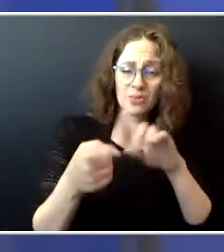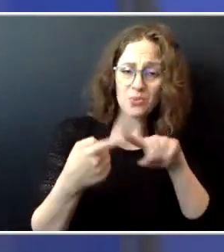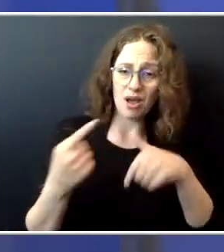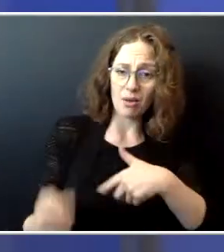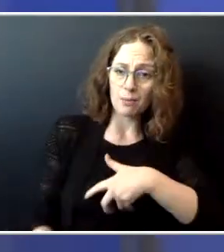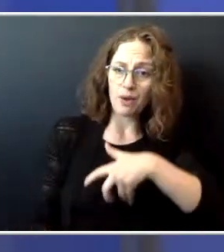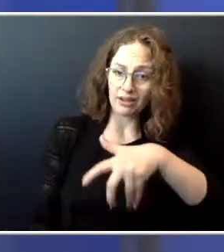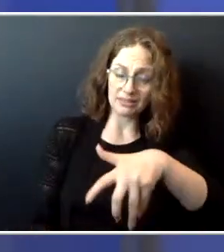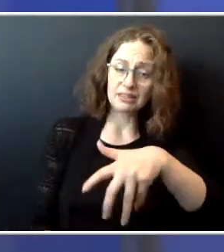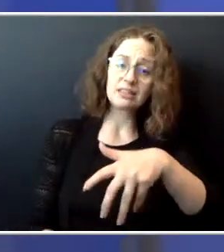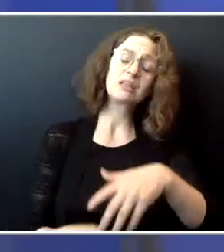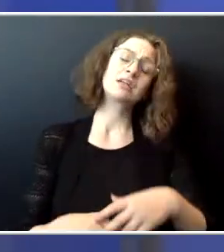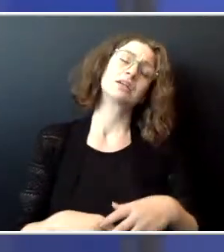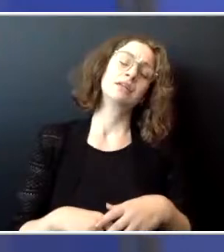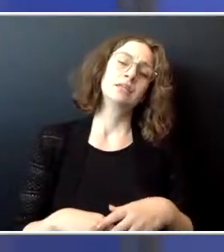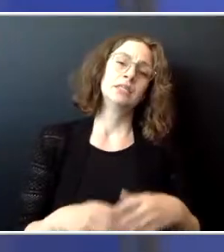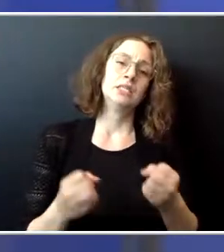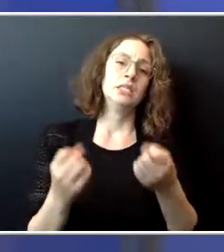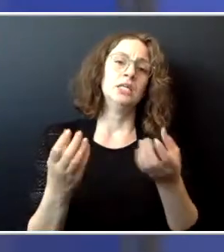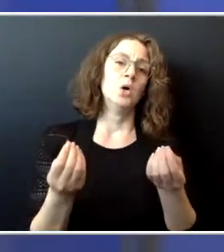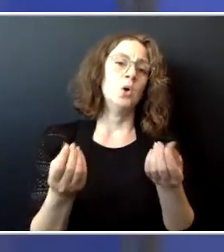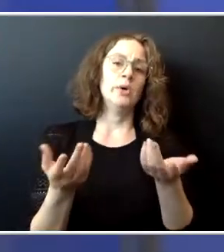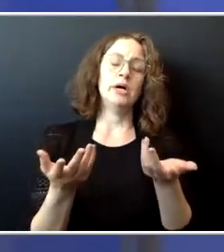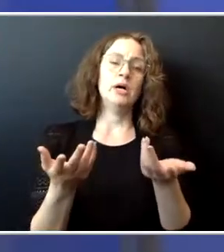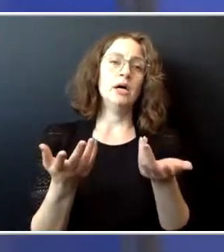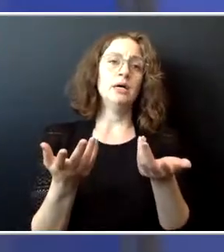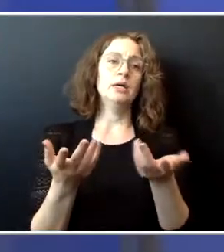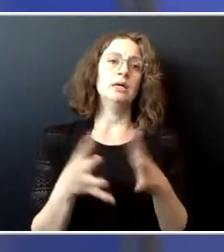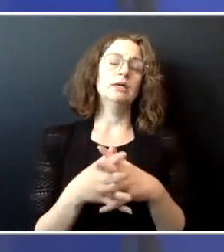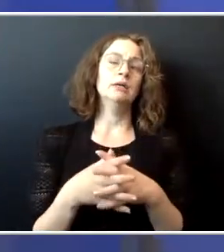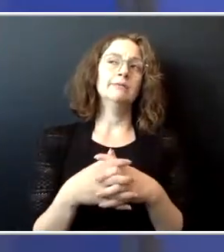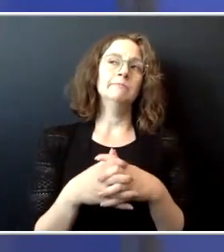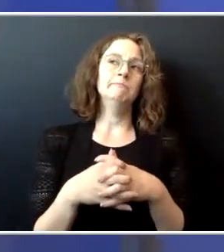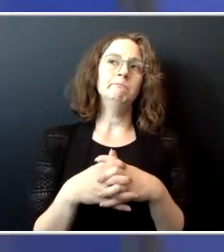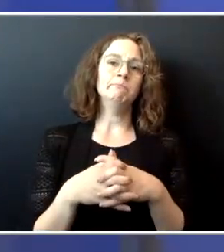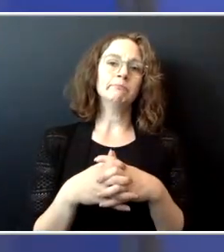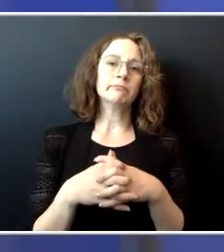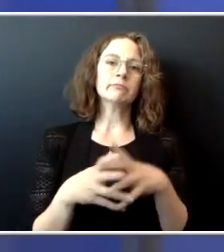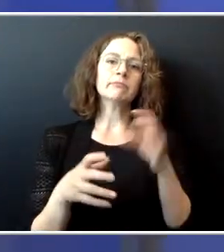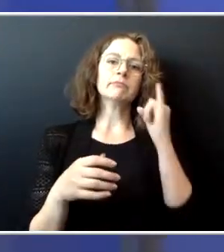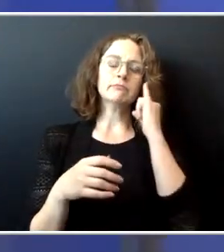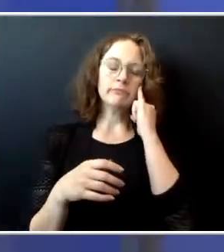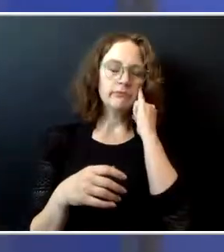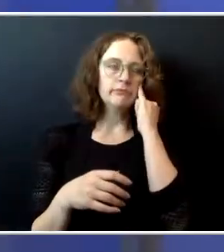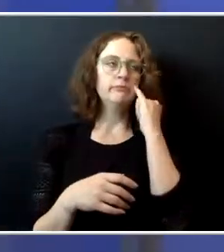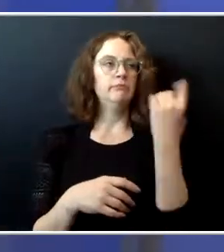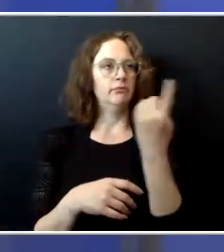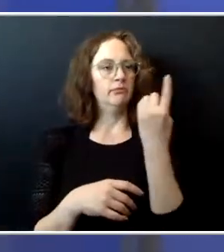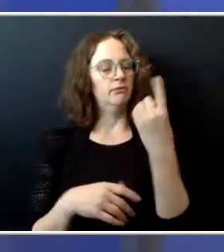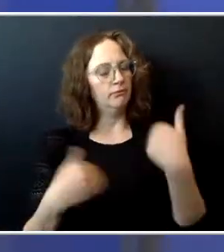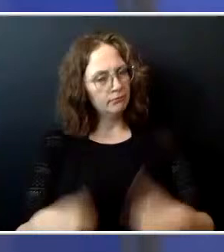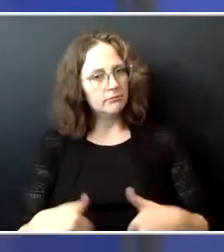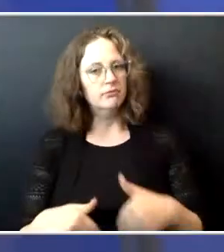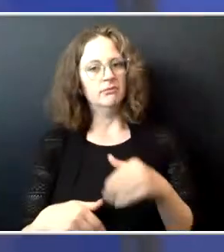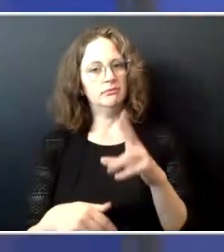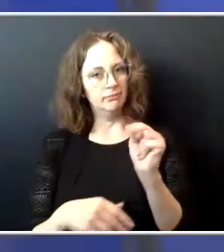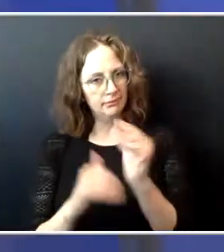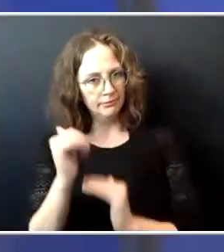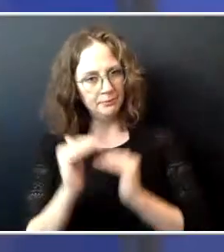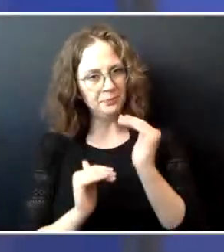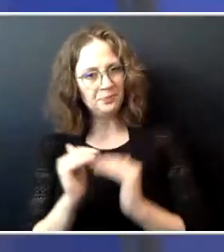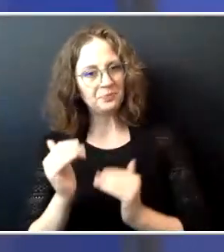I would think that if you're that uncomfortable, that this is not how you would